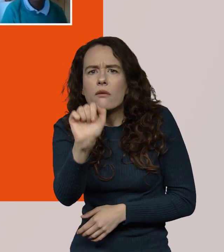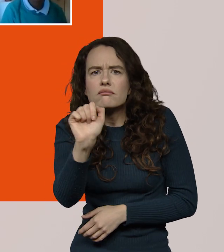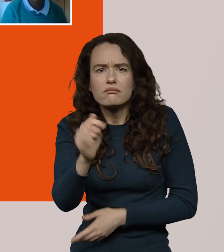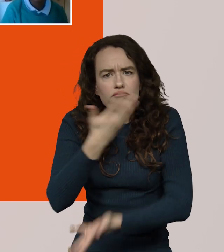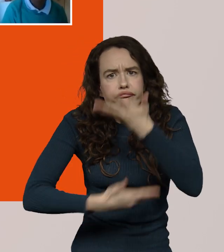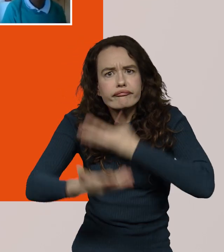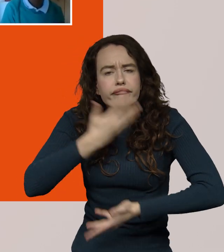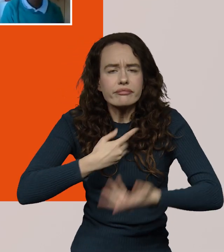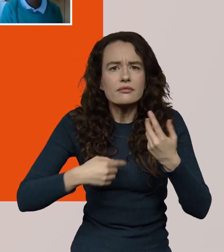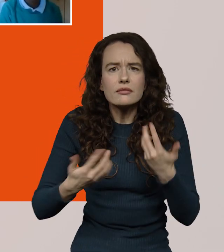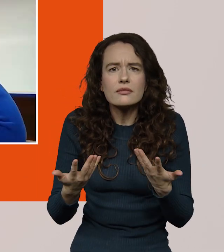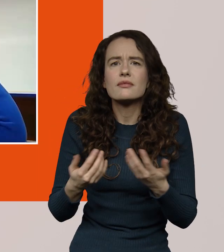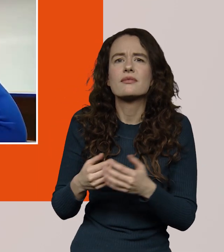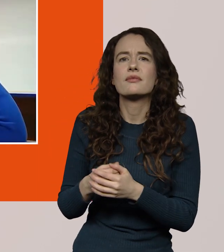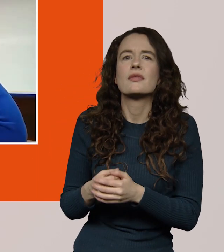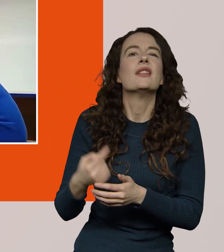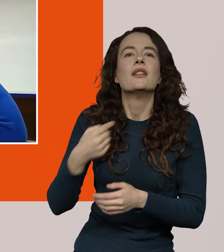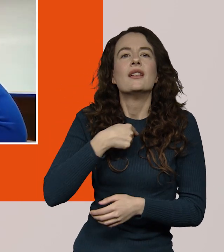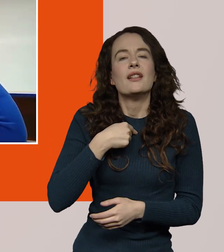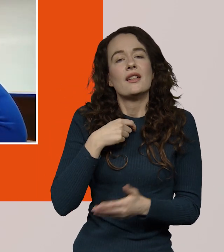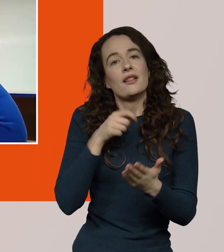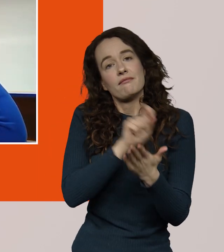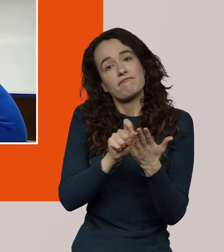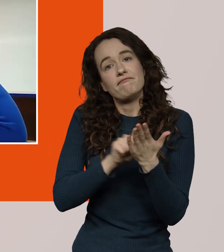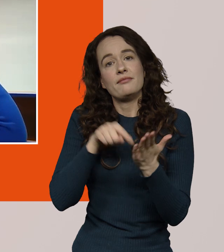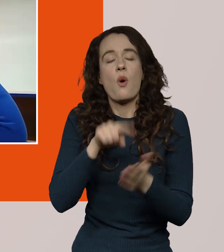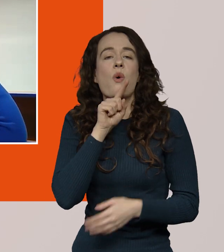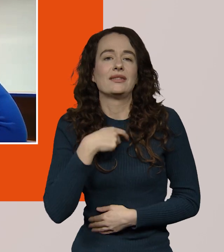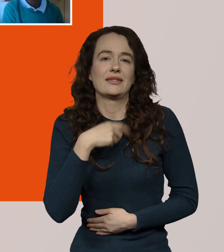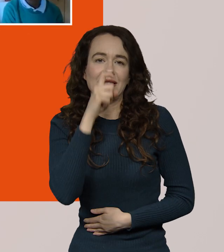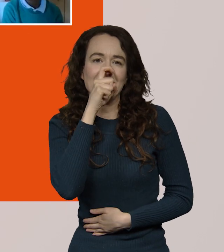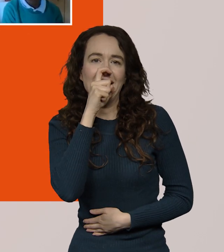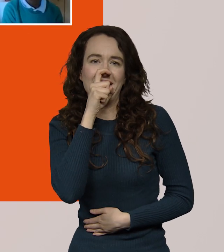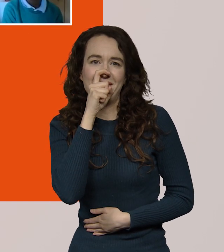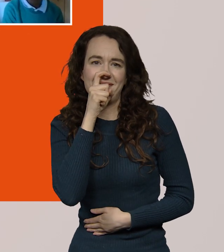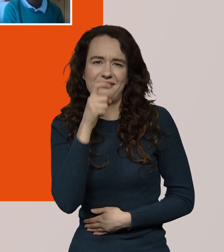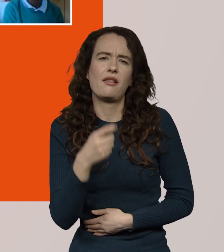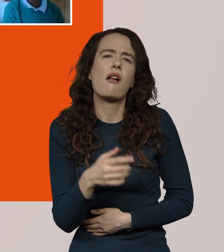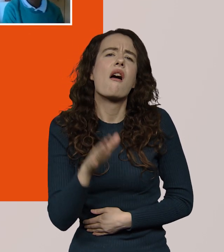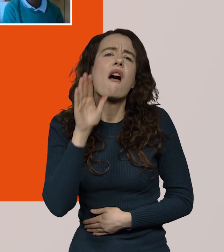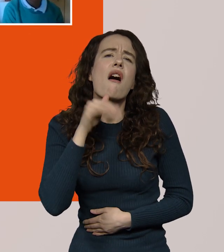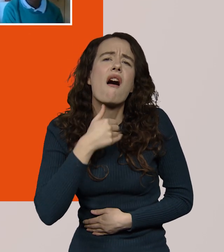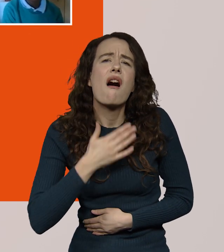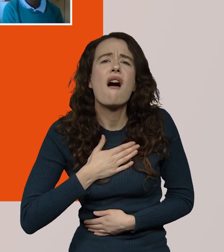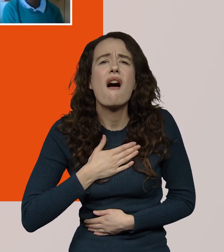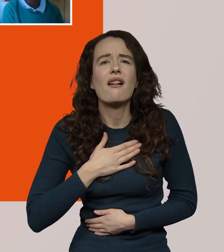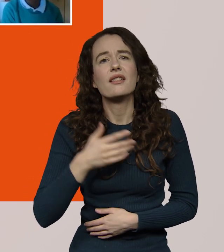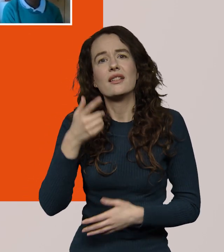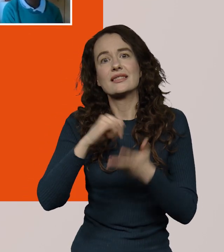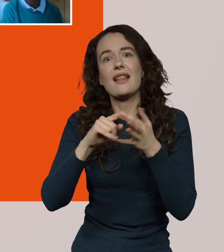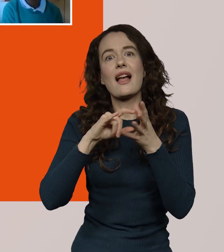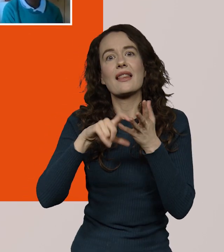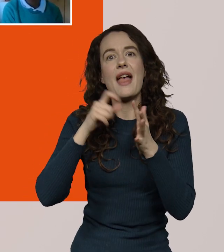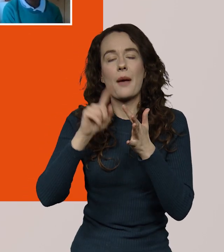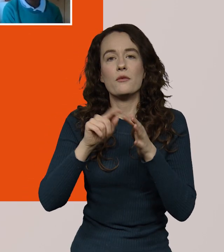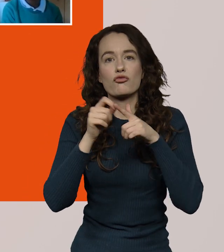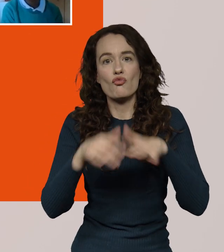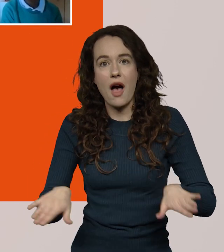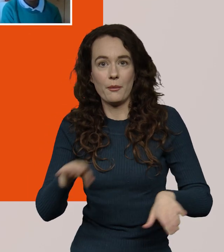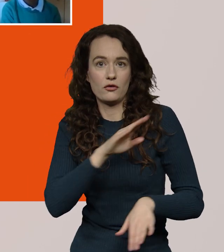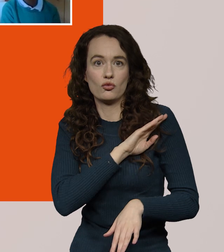Hello, everyone. Lovely to be on the call today. This is really exciting, and it just got better. It just stepped up a gear because we've